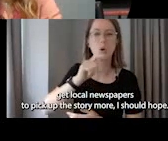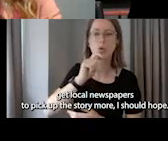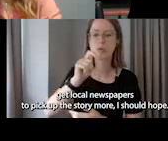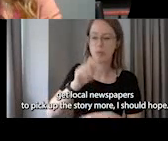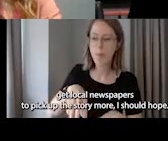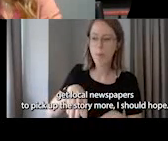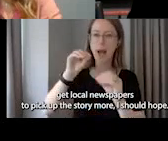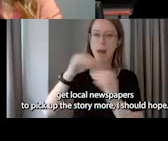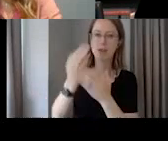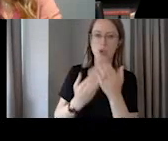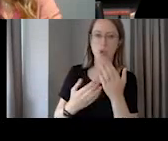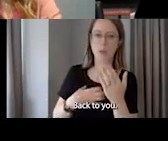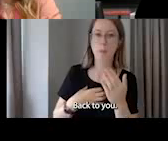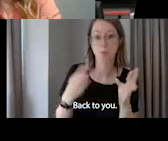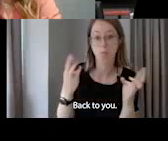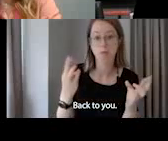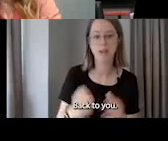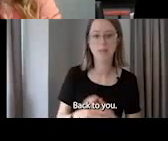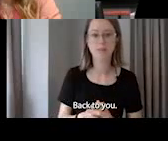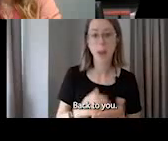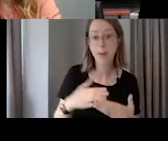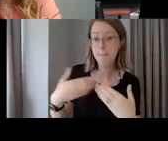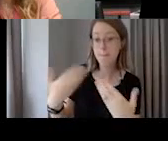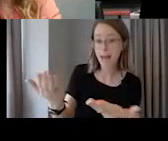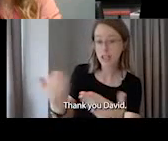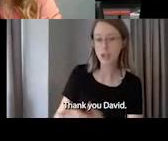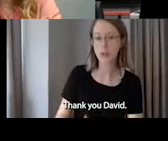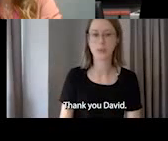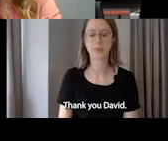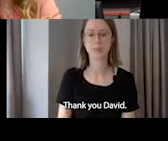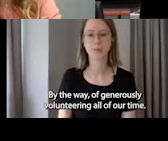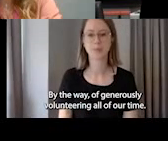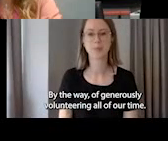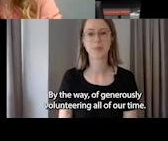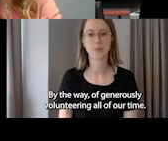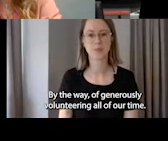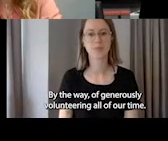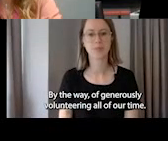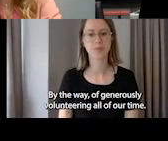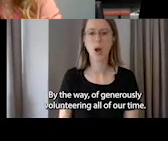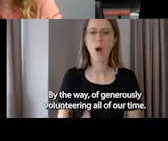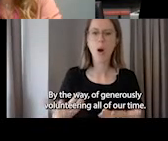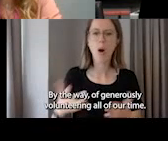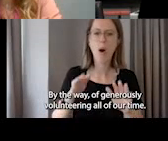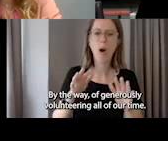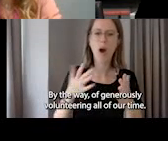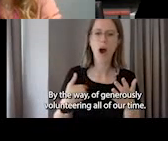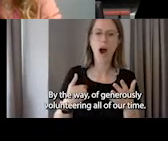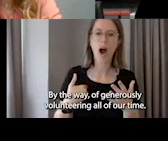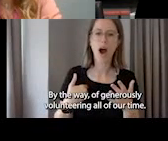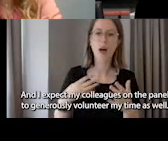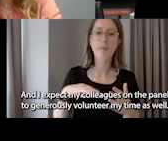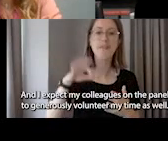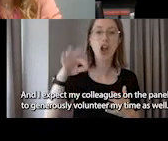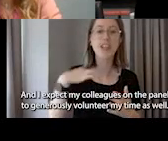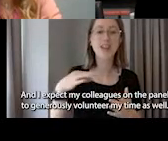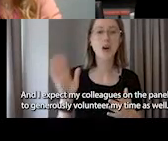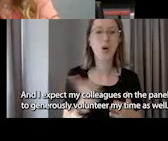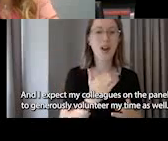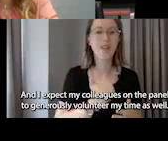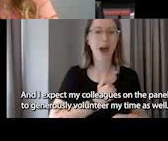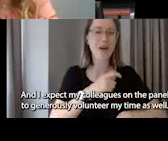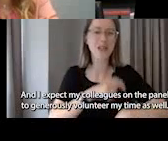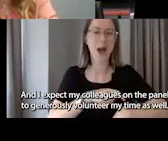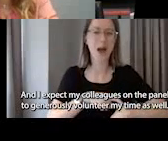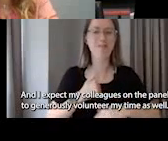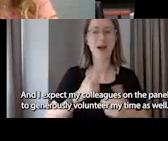more, I should hope. Back to you. Thank you, David. Oh, and by the way, I'm generously volunteering all of our time, and I expect my